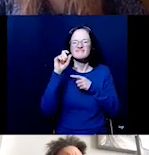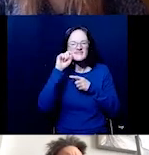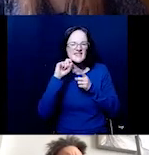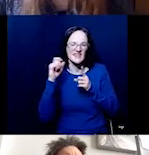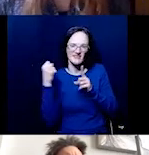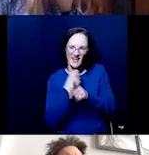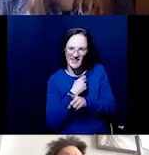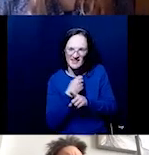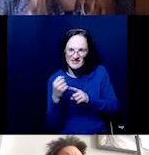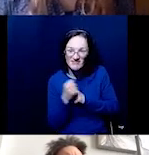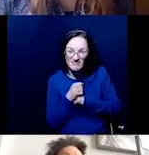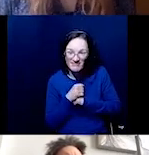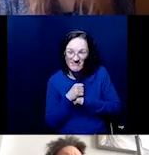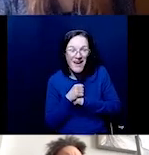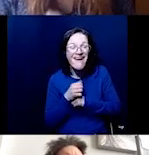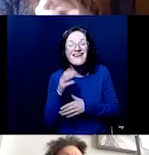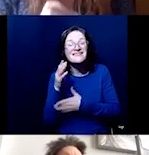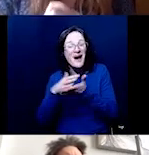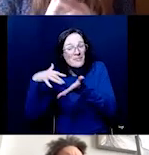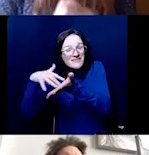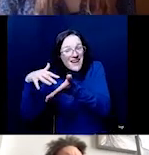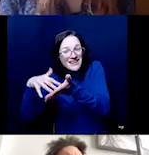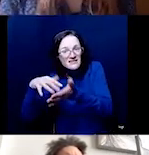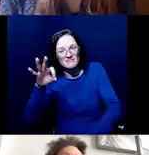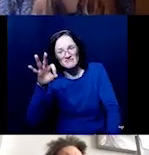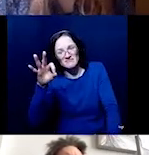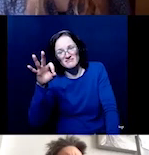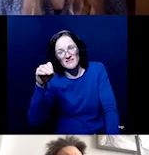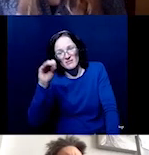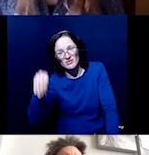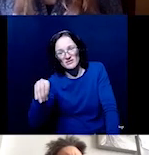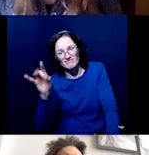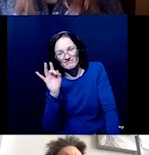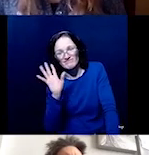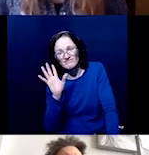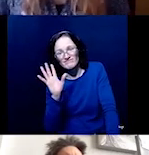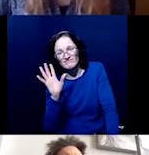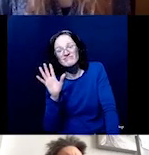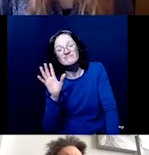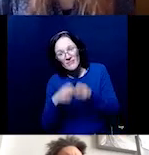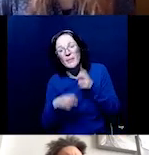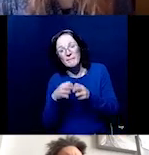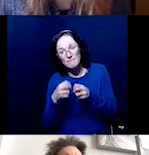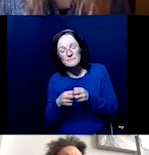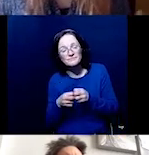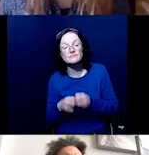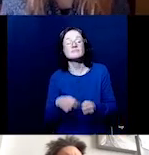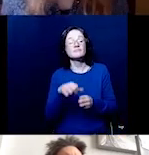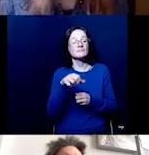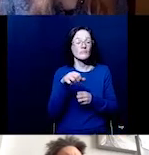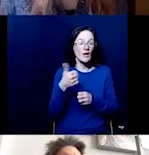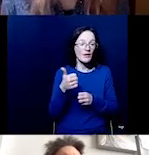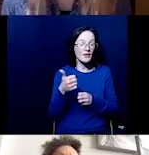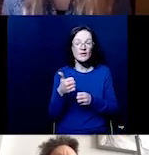90%. So yeah, it's a lot and it's really problematic. Also, a lot of students with disabilities